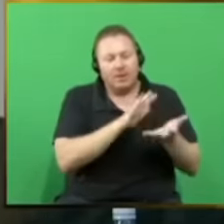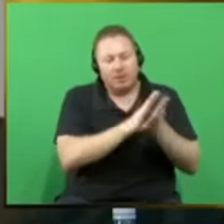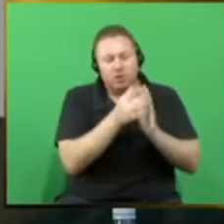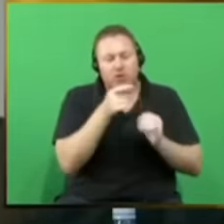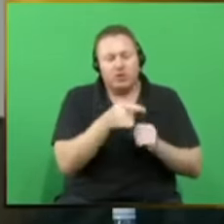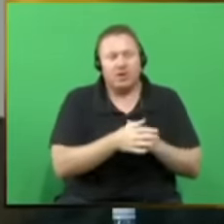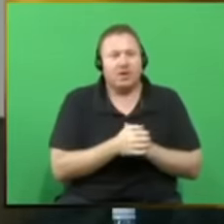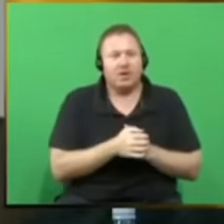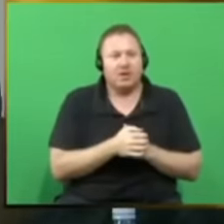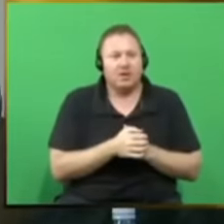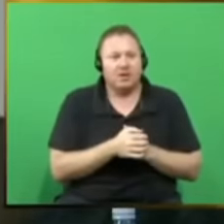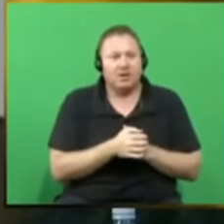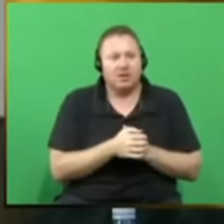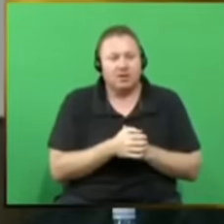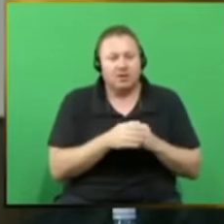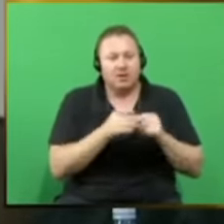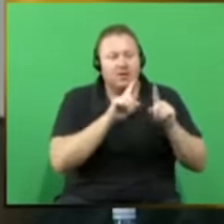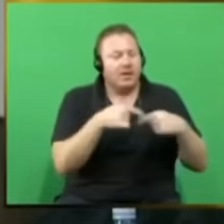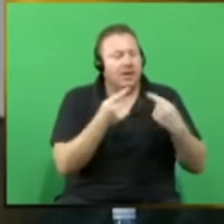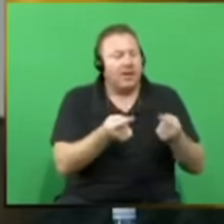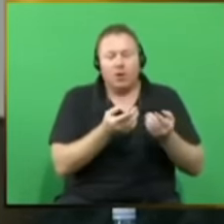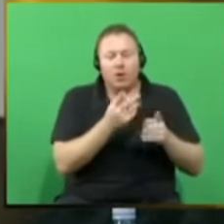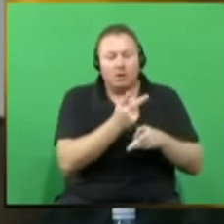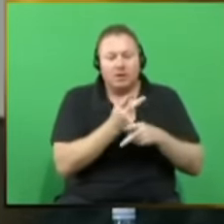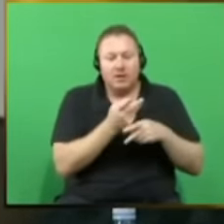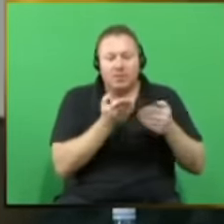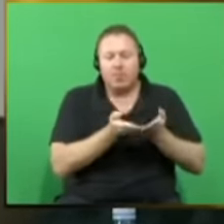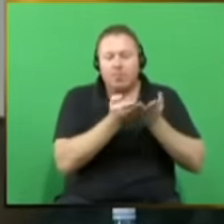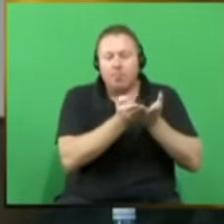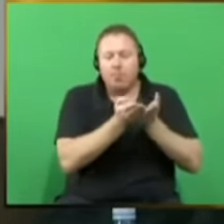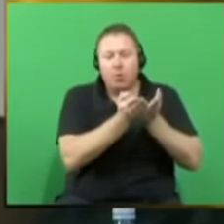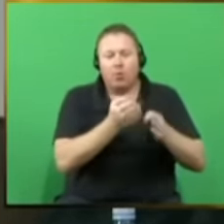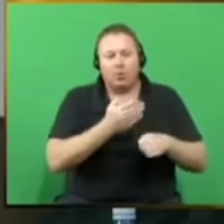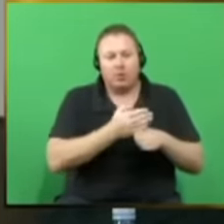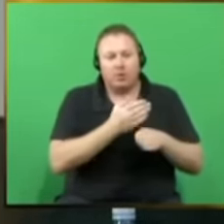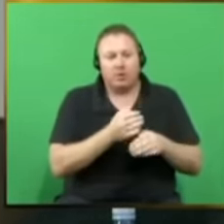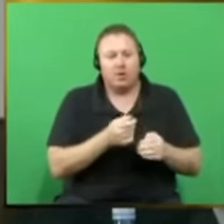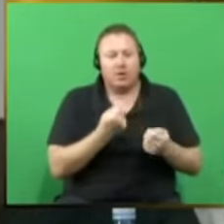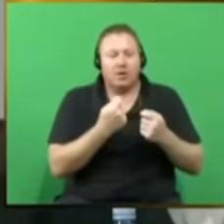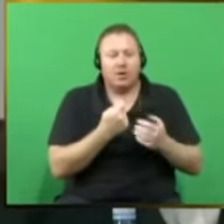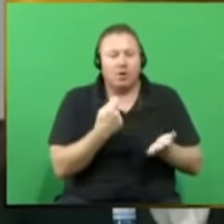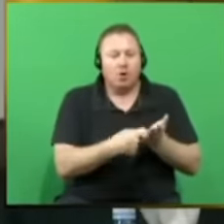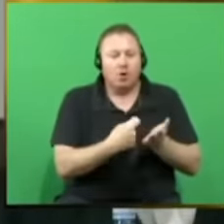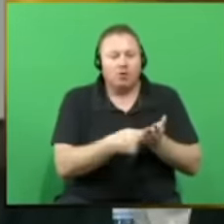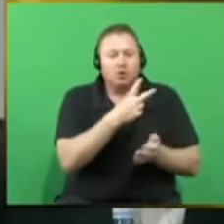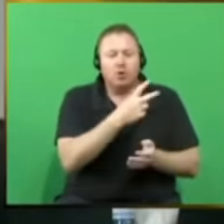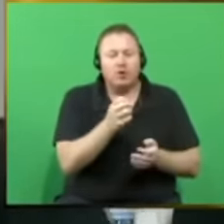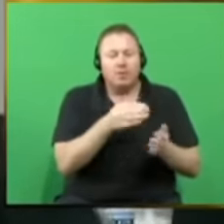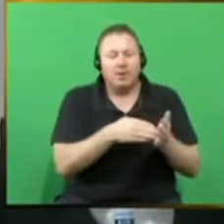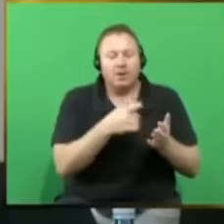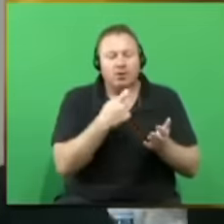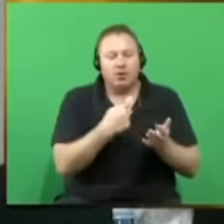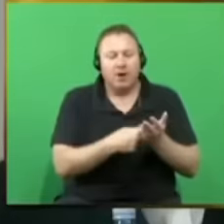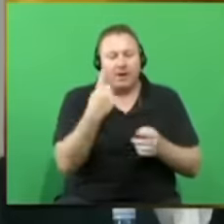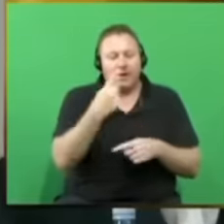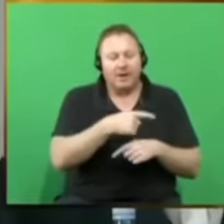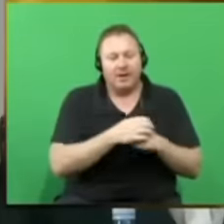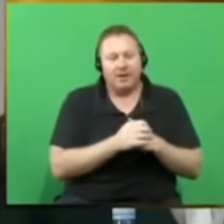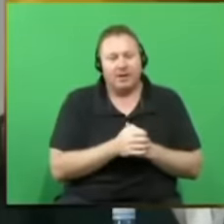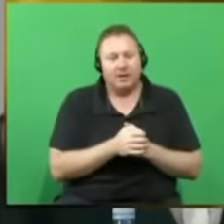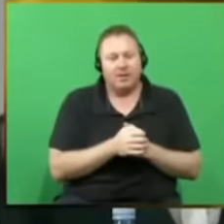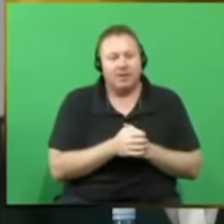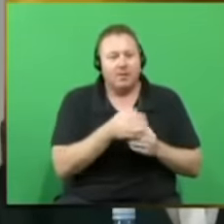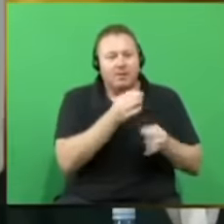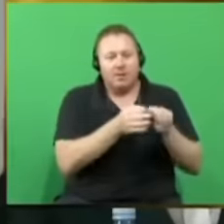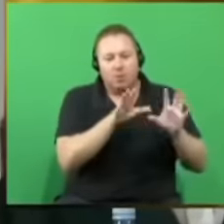party who cannot keep our ports operational, costing us R200 million a day. A party who